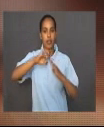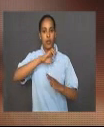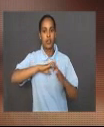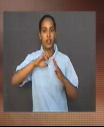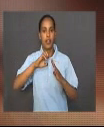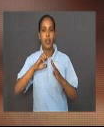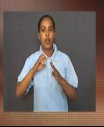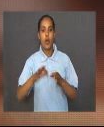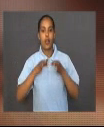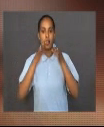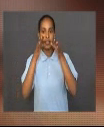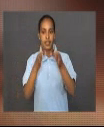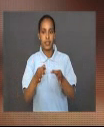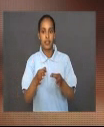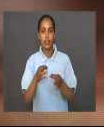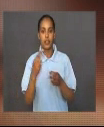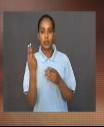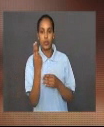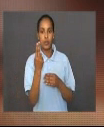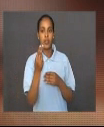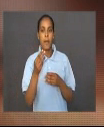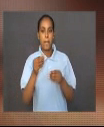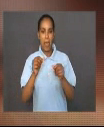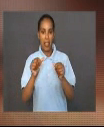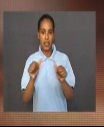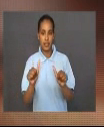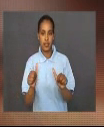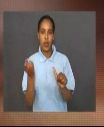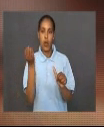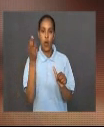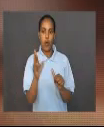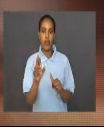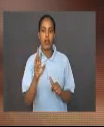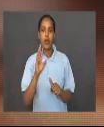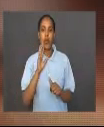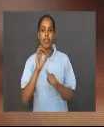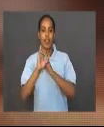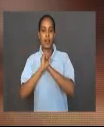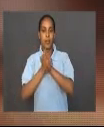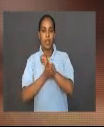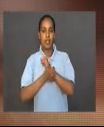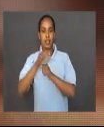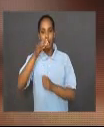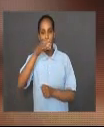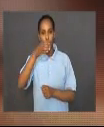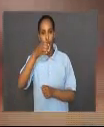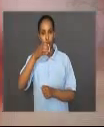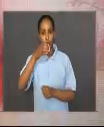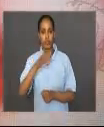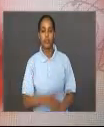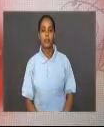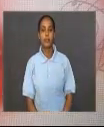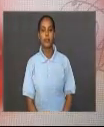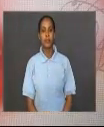electrolytic conductors use melted or water-based